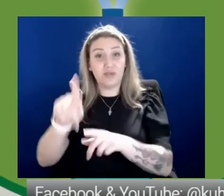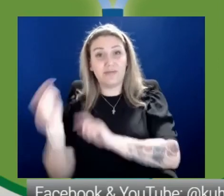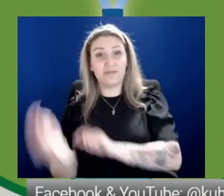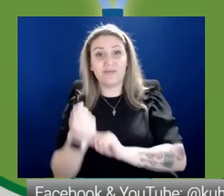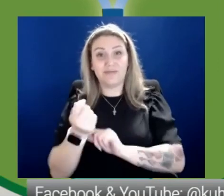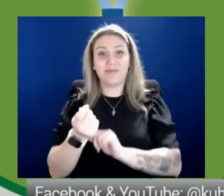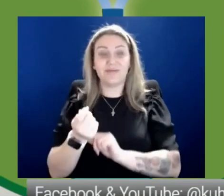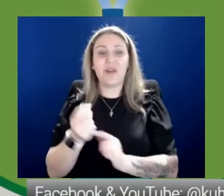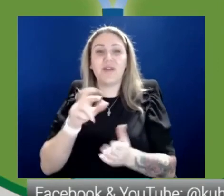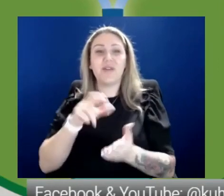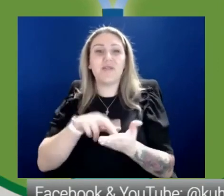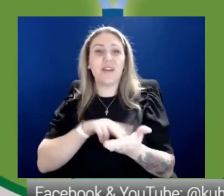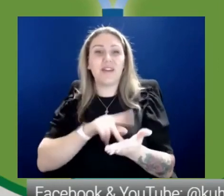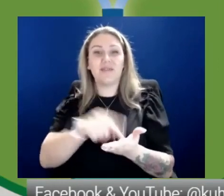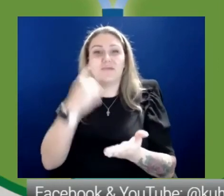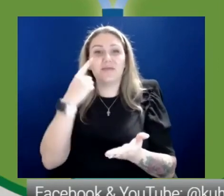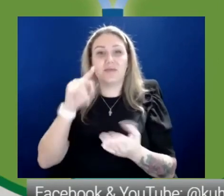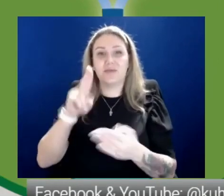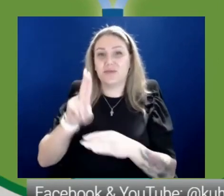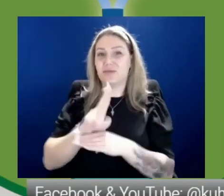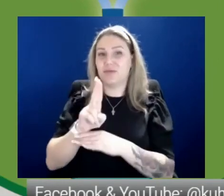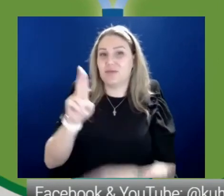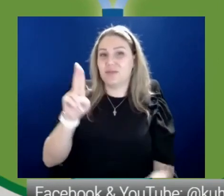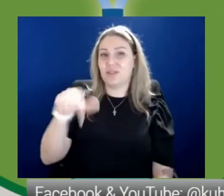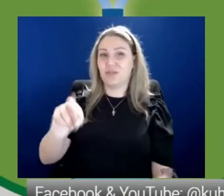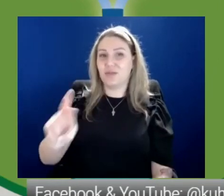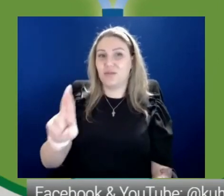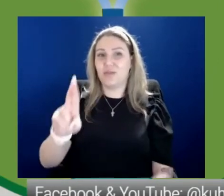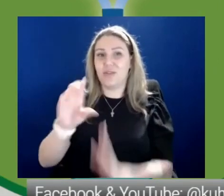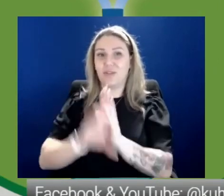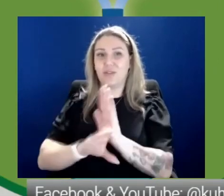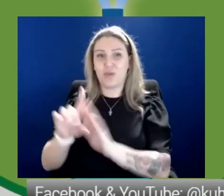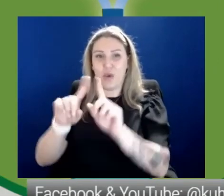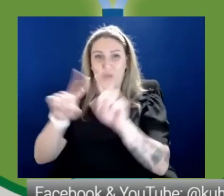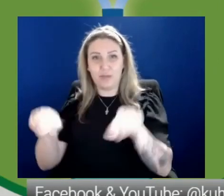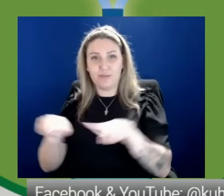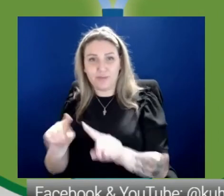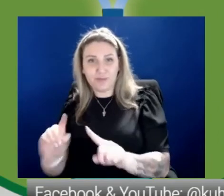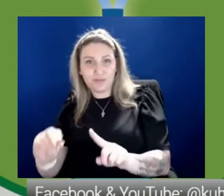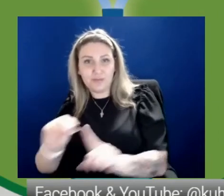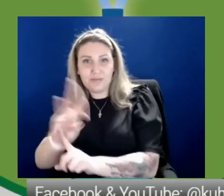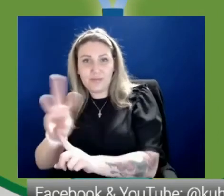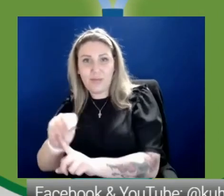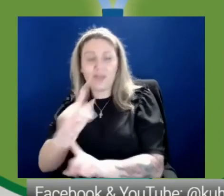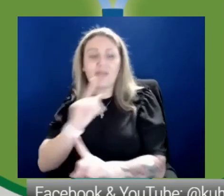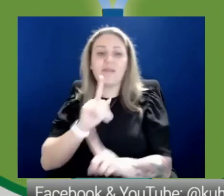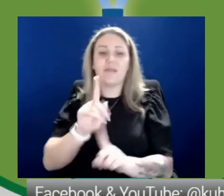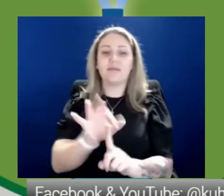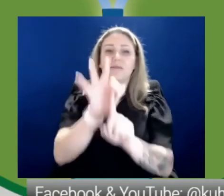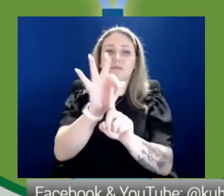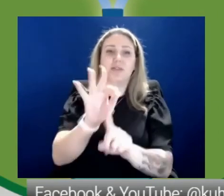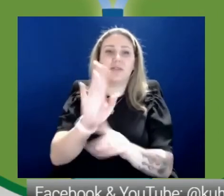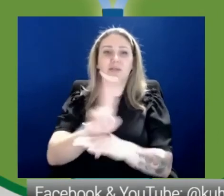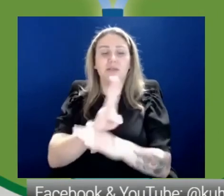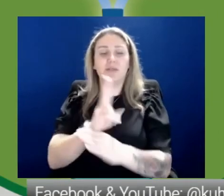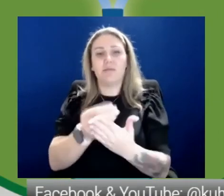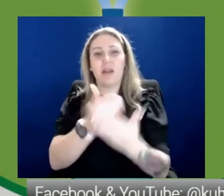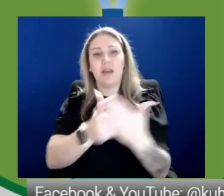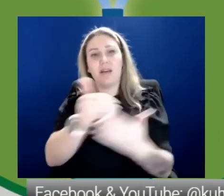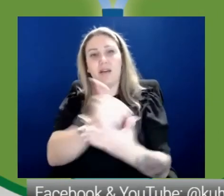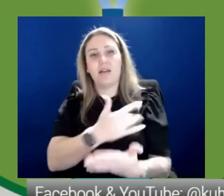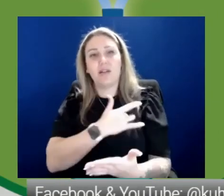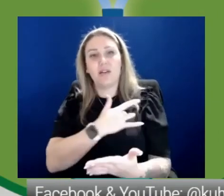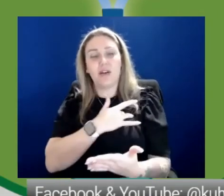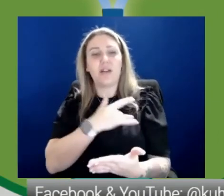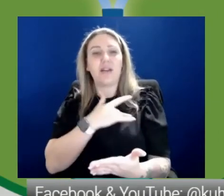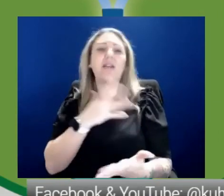this QR code on your screen. This tournament is so special because it raises money to help with cardiac services here at the University of Kansas